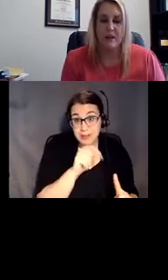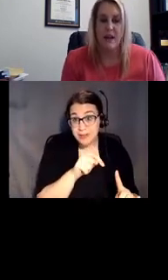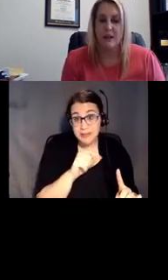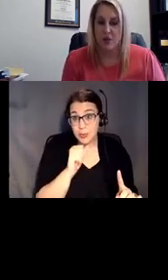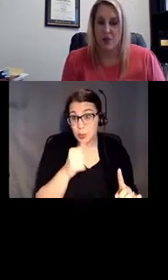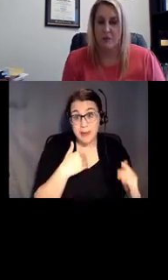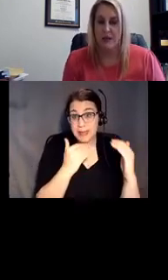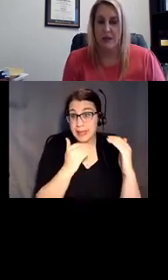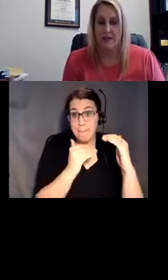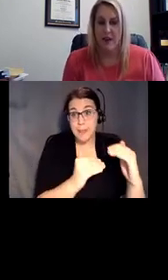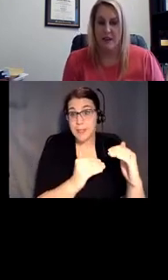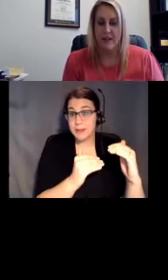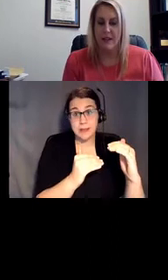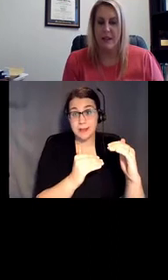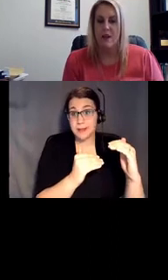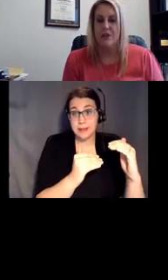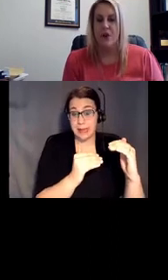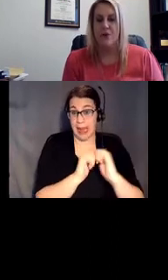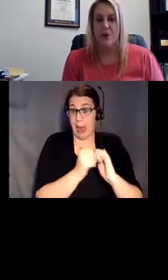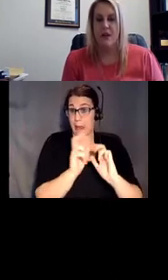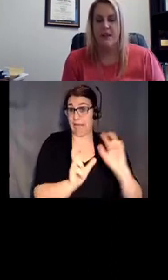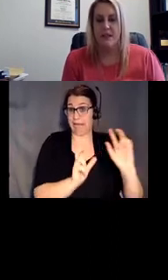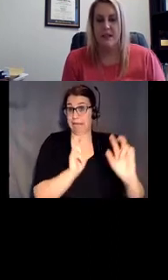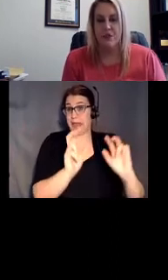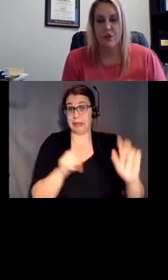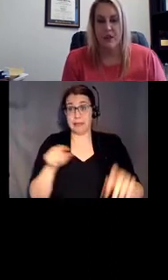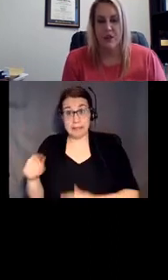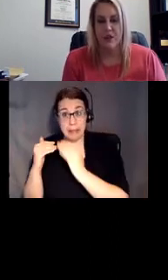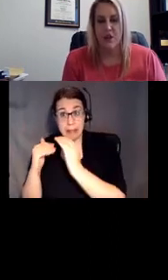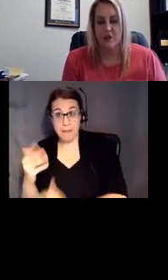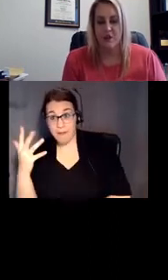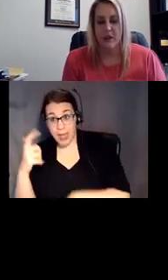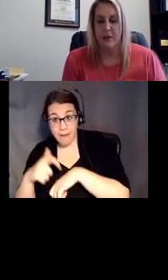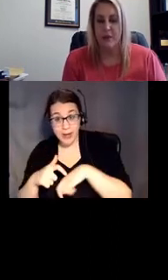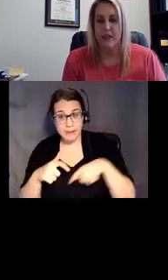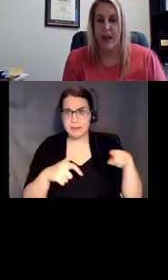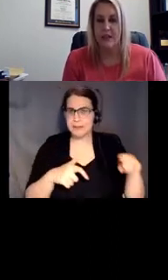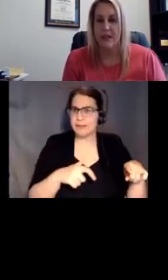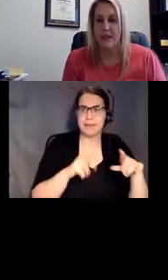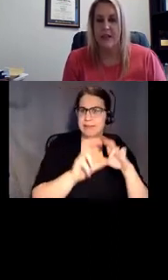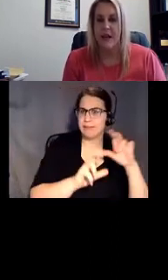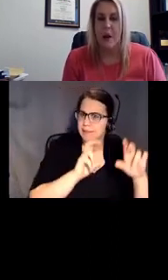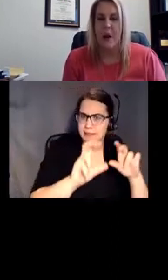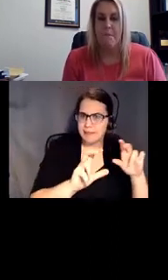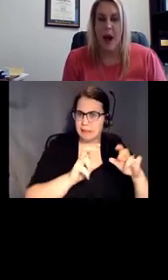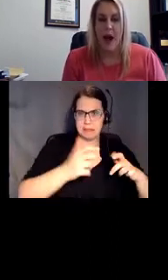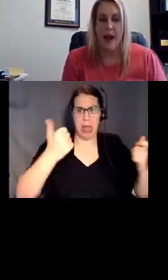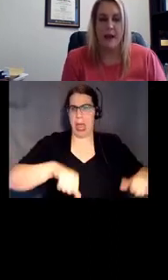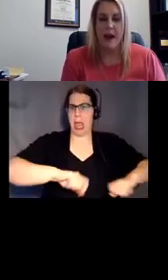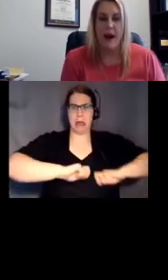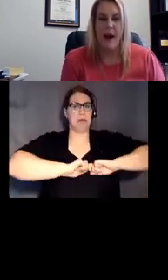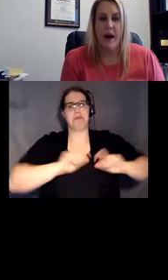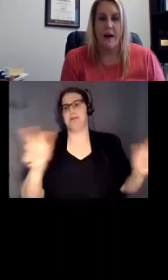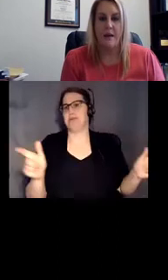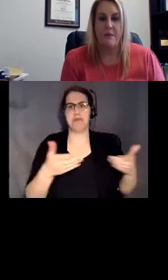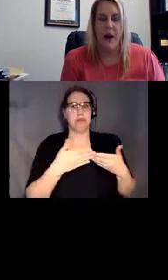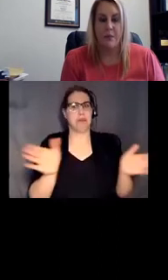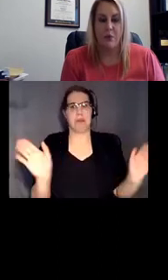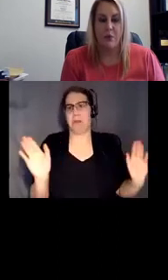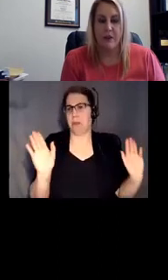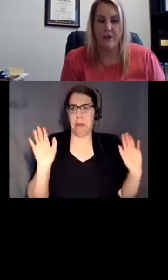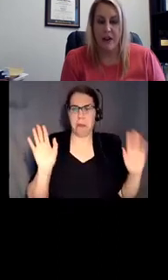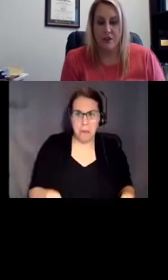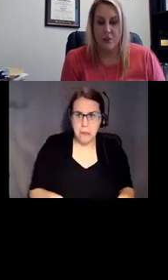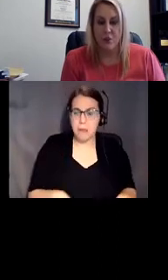how assets could be invested. So trustees of trusts are generally protected by